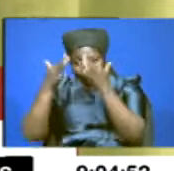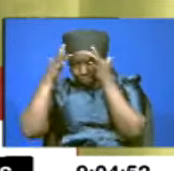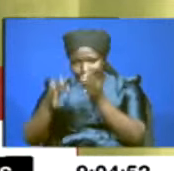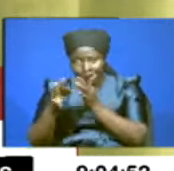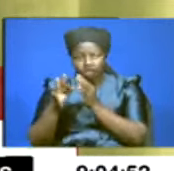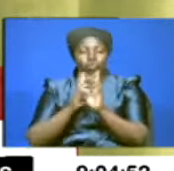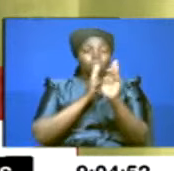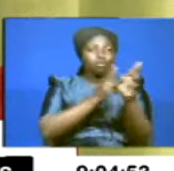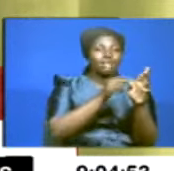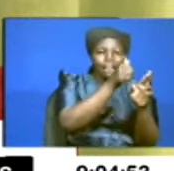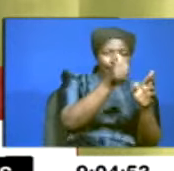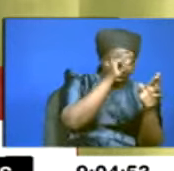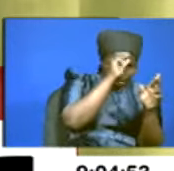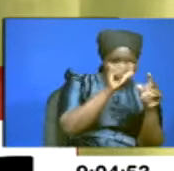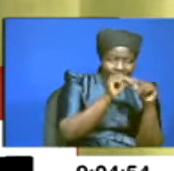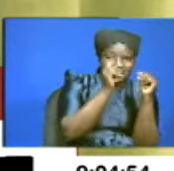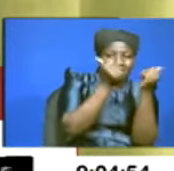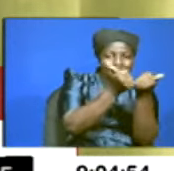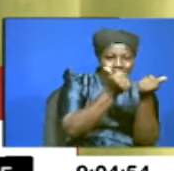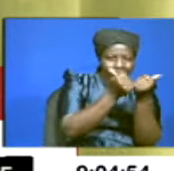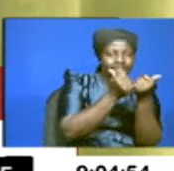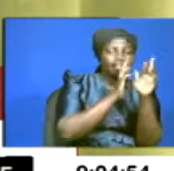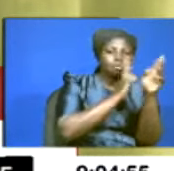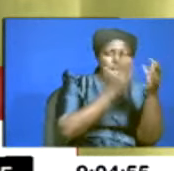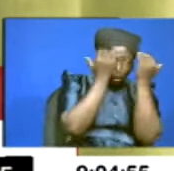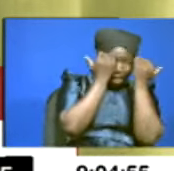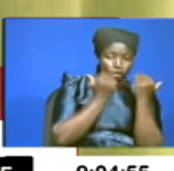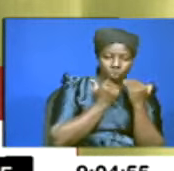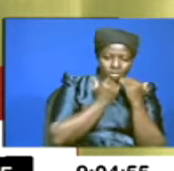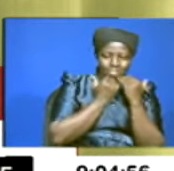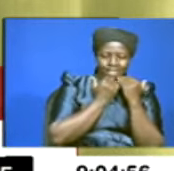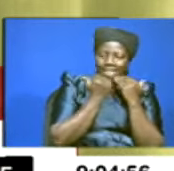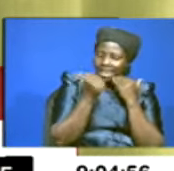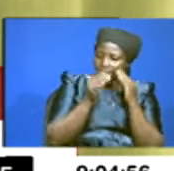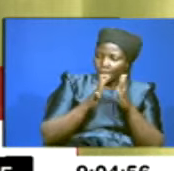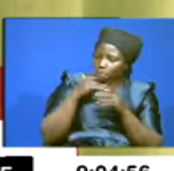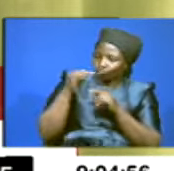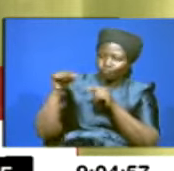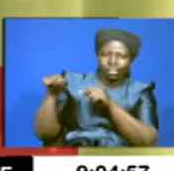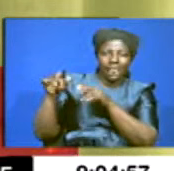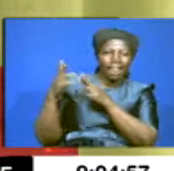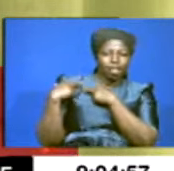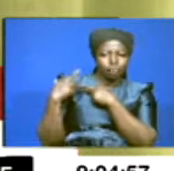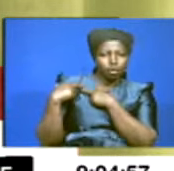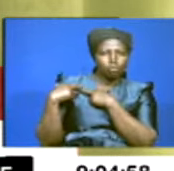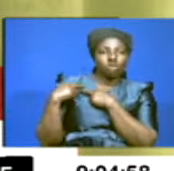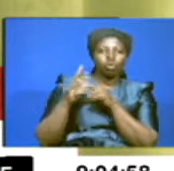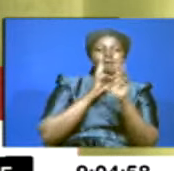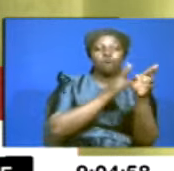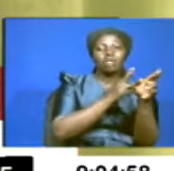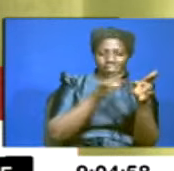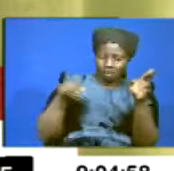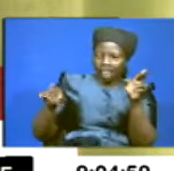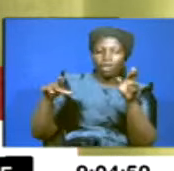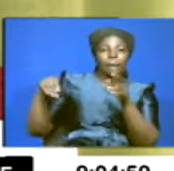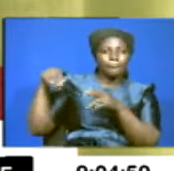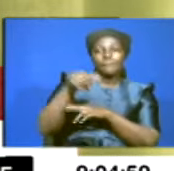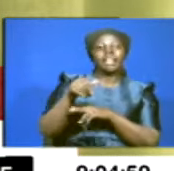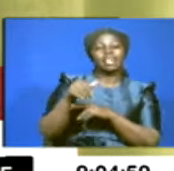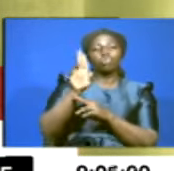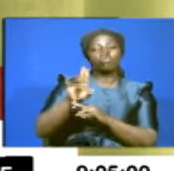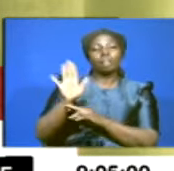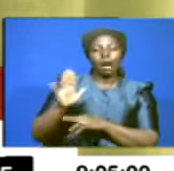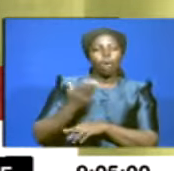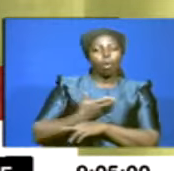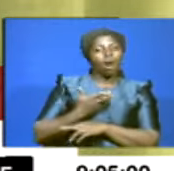whoever are responsible for the court matters, they will pay using their own money. I will not accept